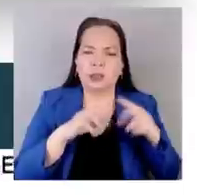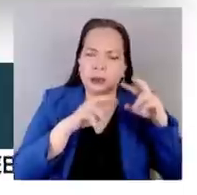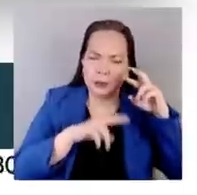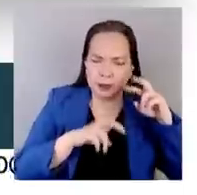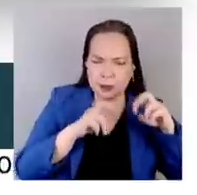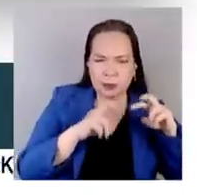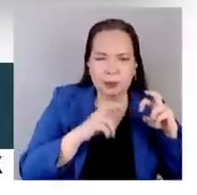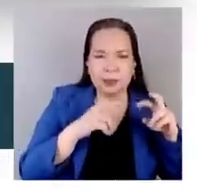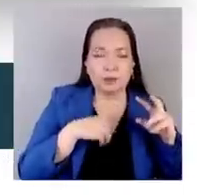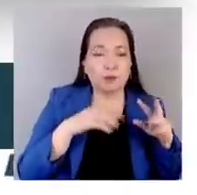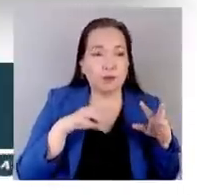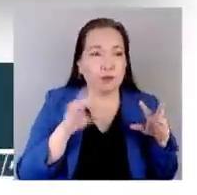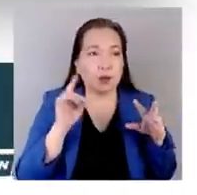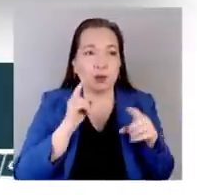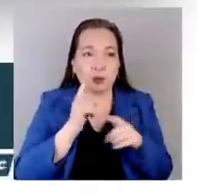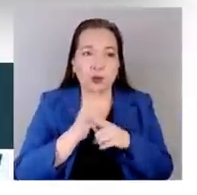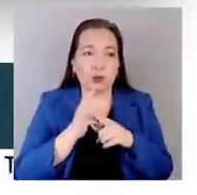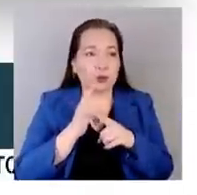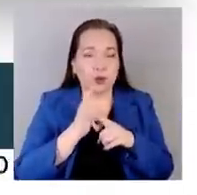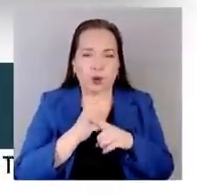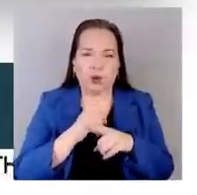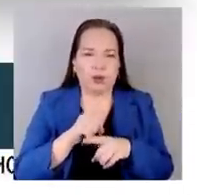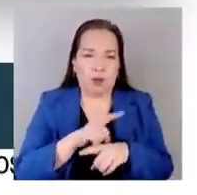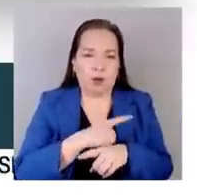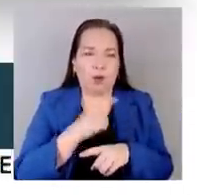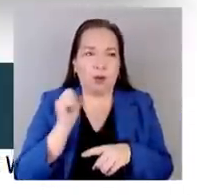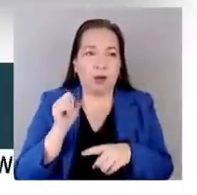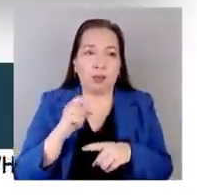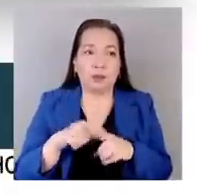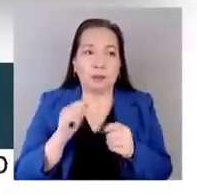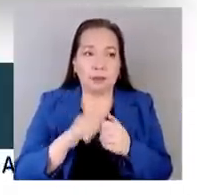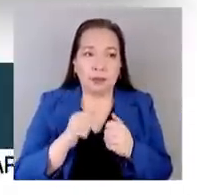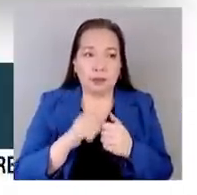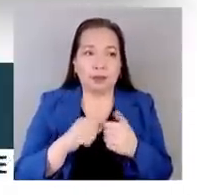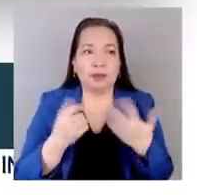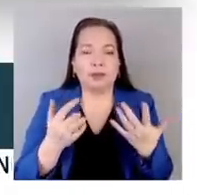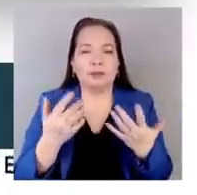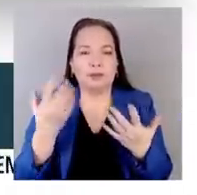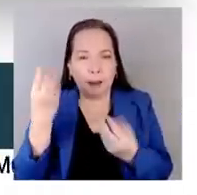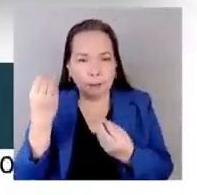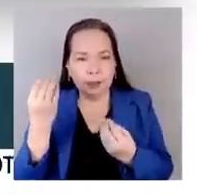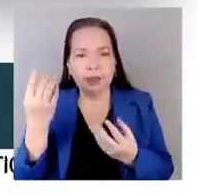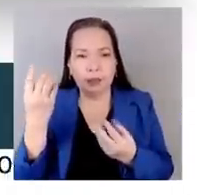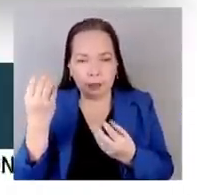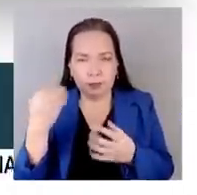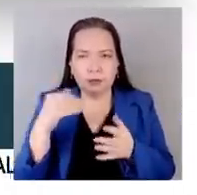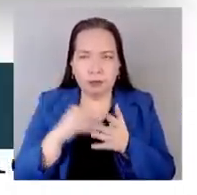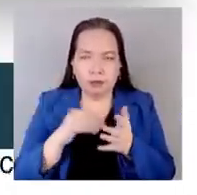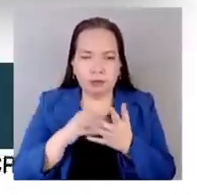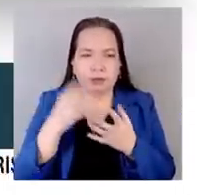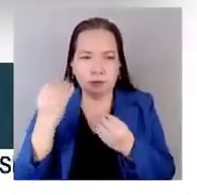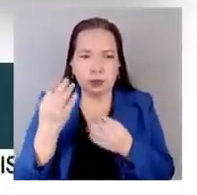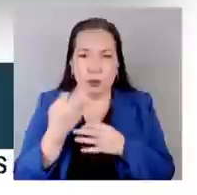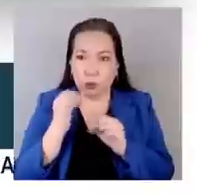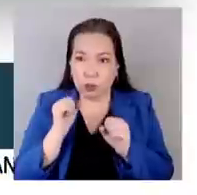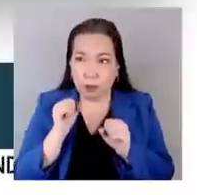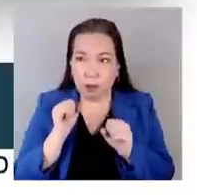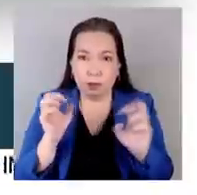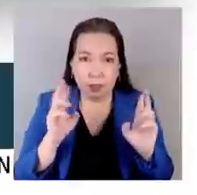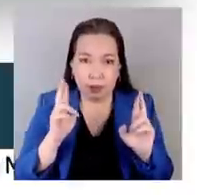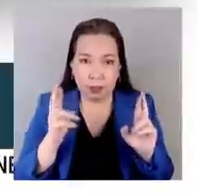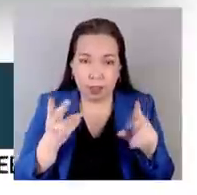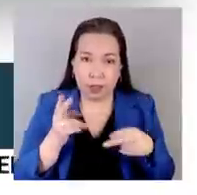nyo naman kung gaano rin katagal. Ibig sabihin, every now and then, nag-update kami para masigurado na pwede na ba, dapat na ba,